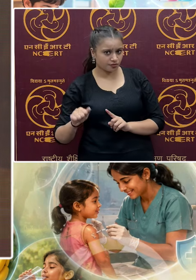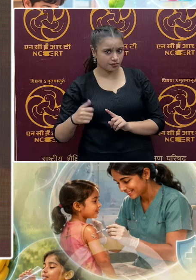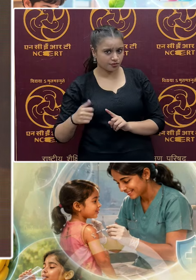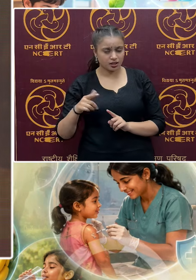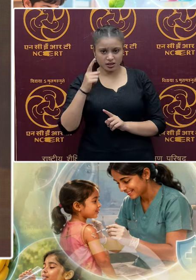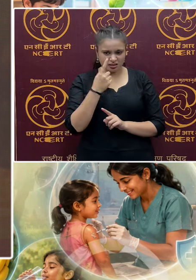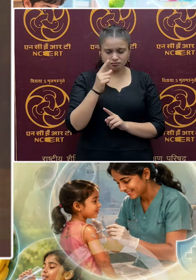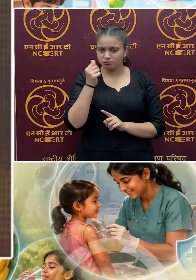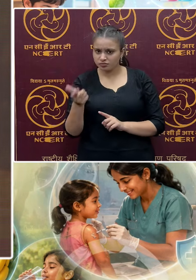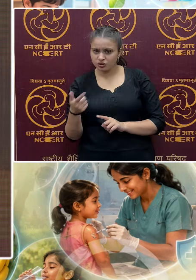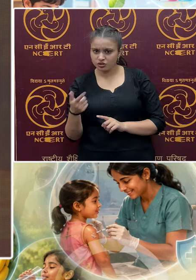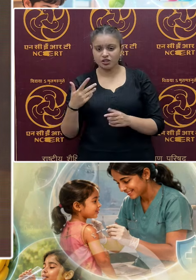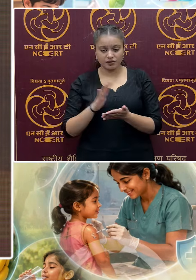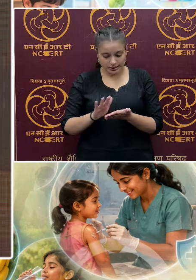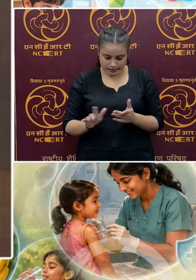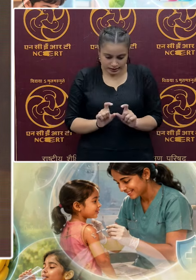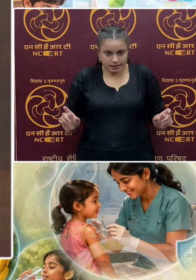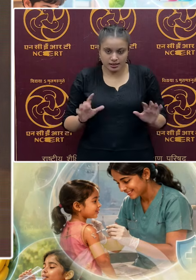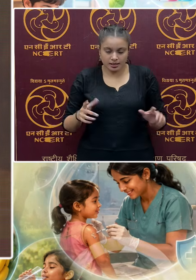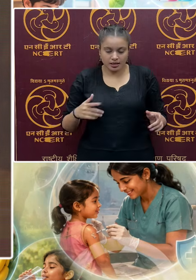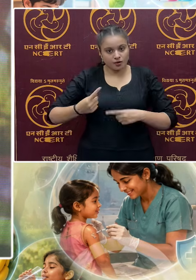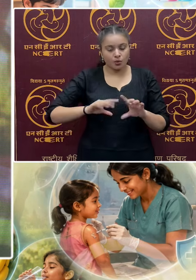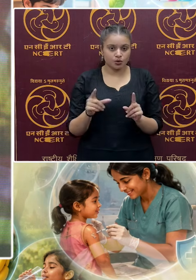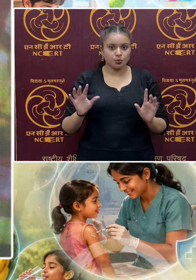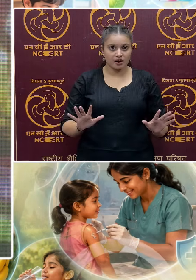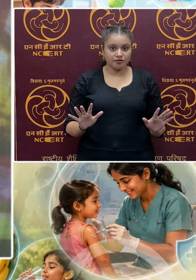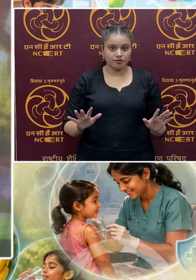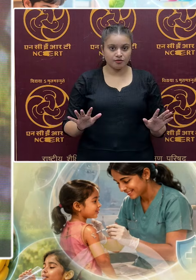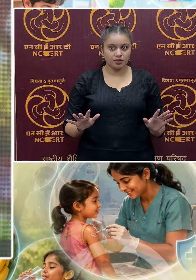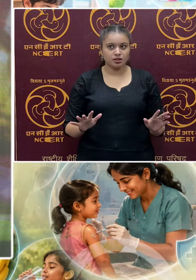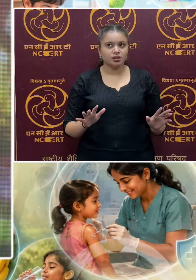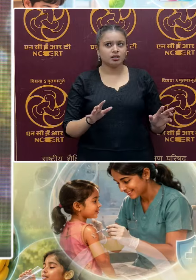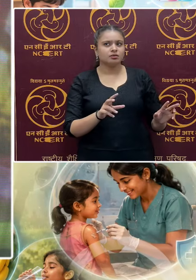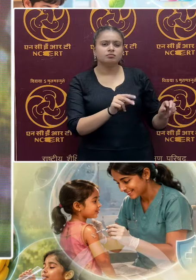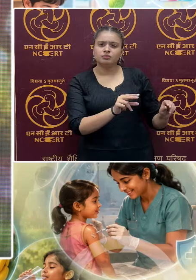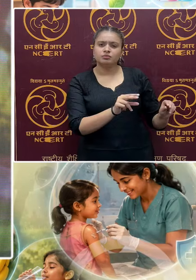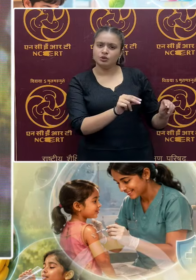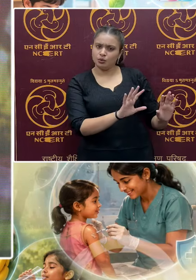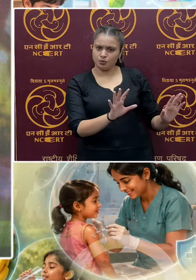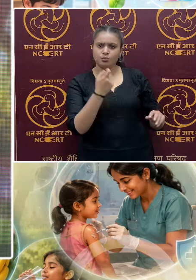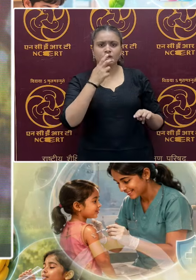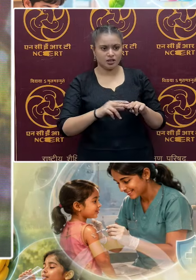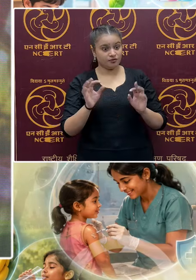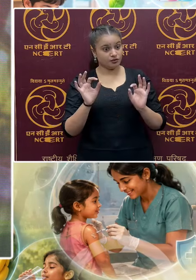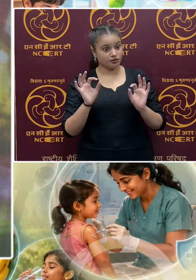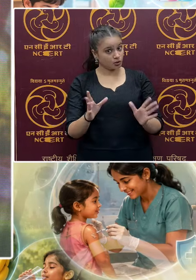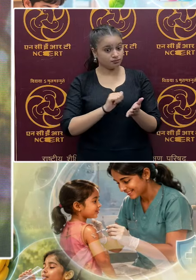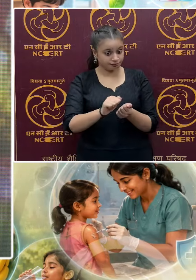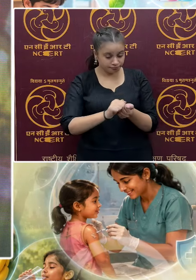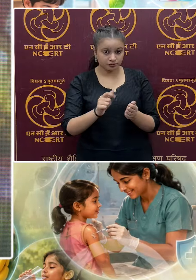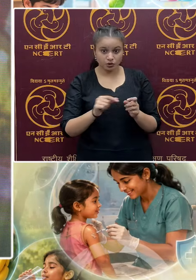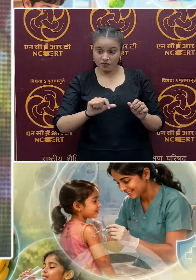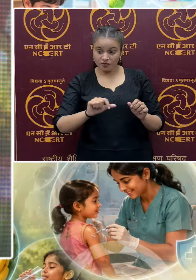or she is keeping the hygiene, everything? No, if you are doing proper washing and separate washing